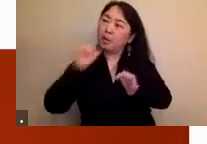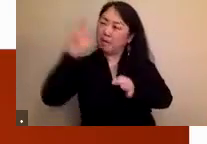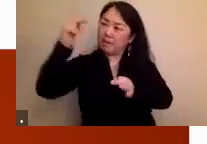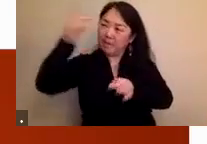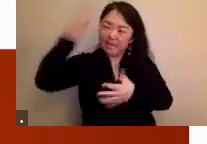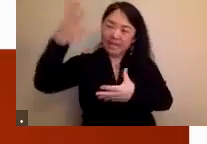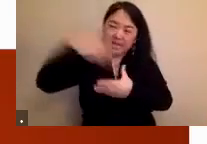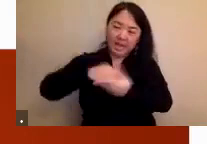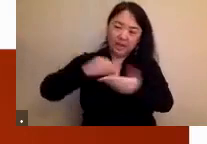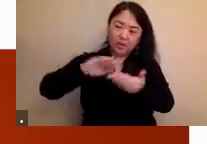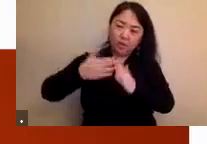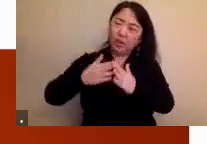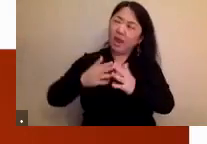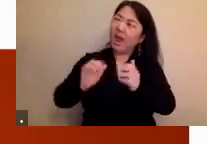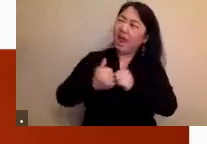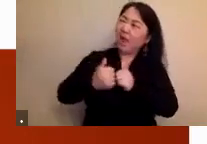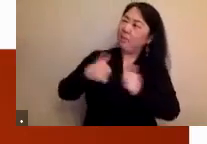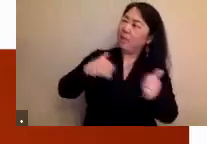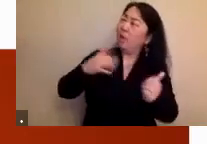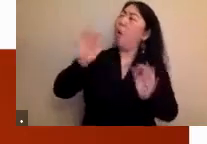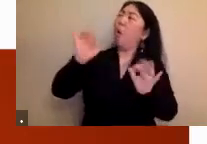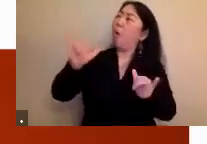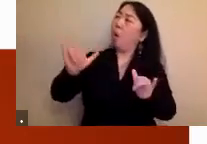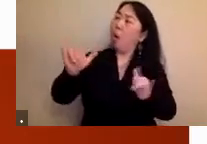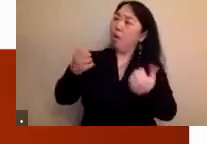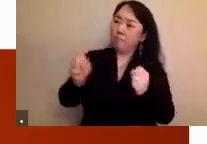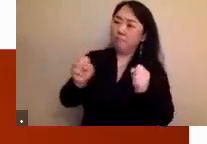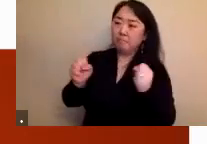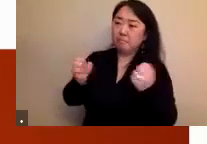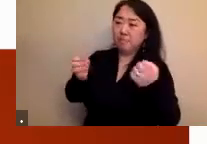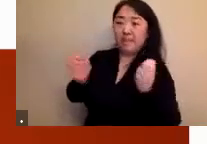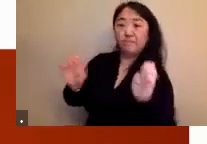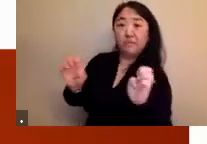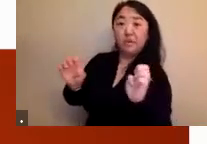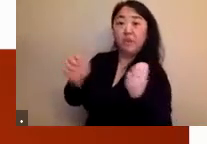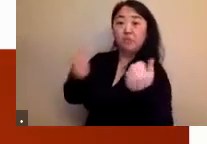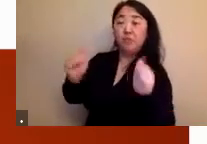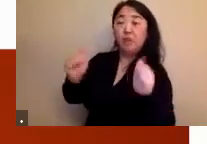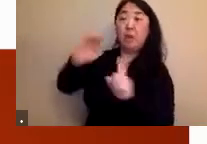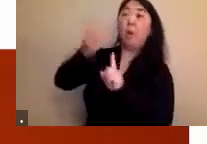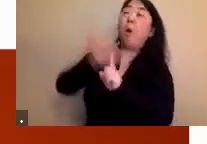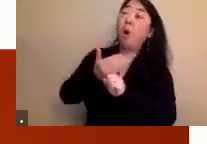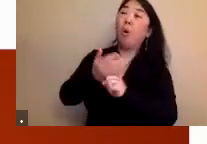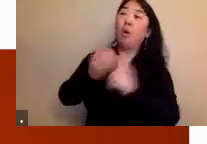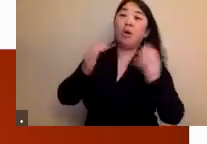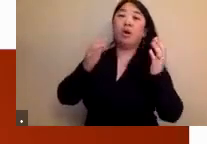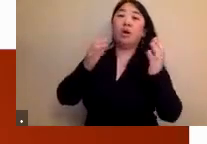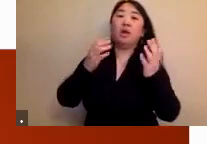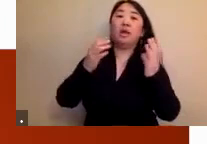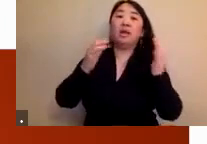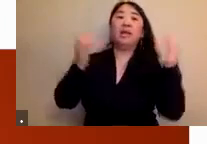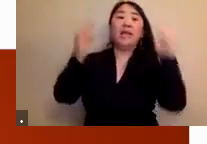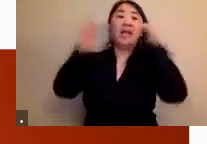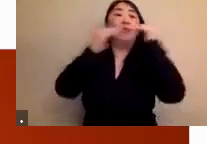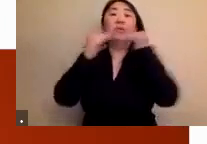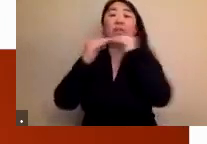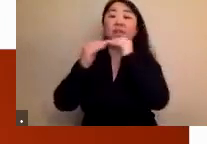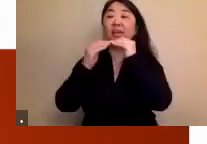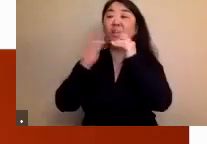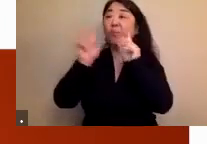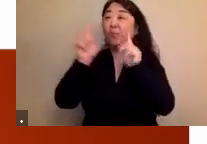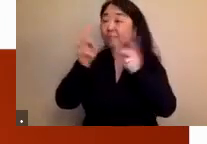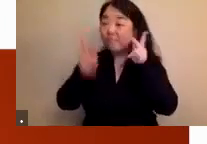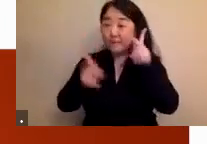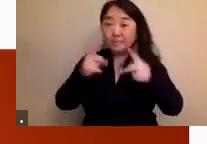the effort to have restorative equity where people are a part of it because we